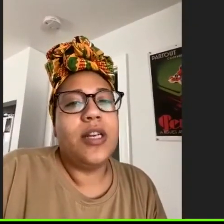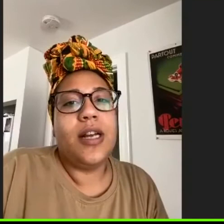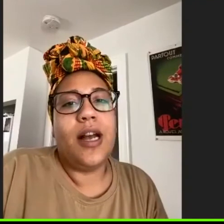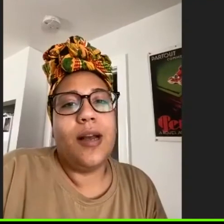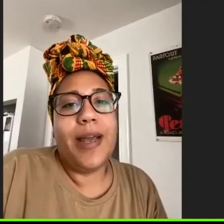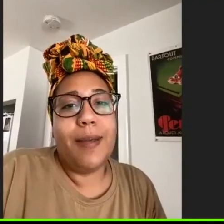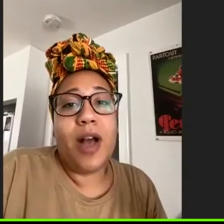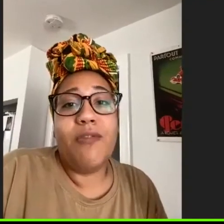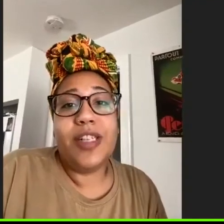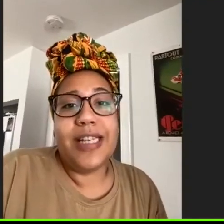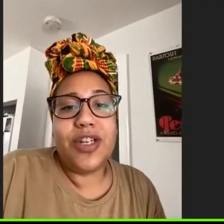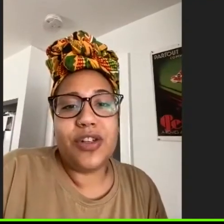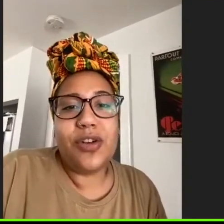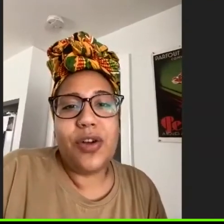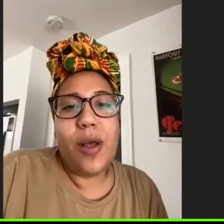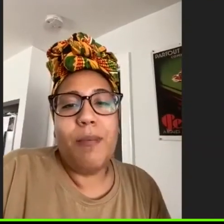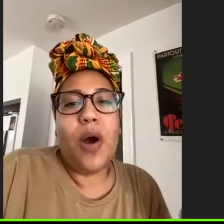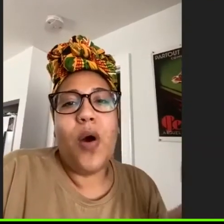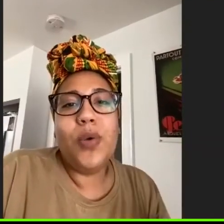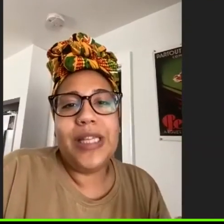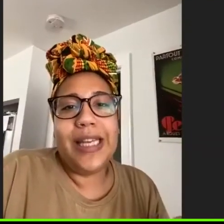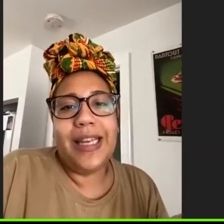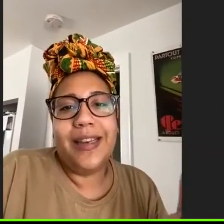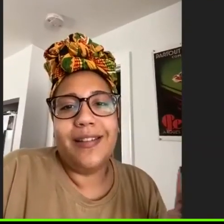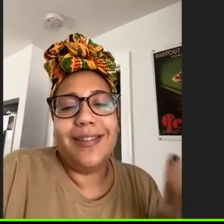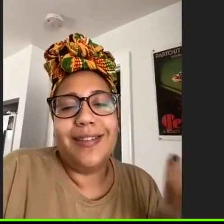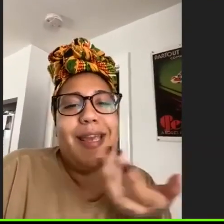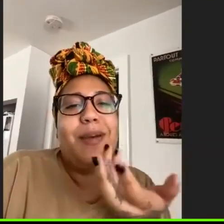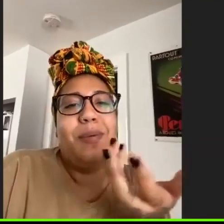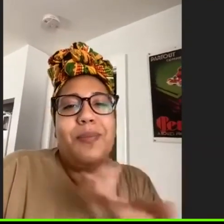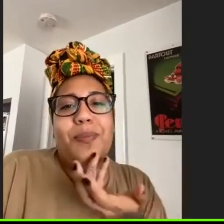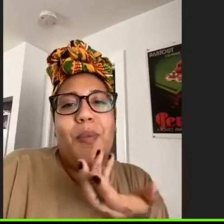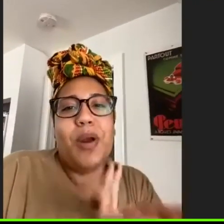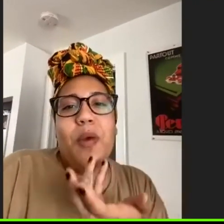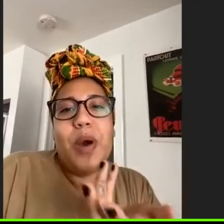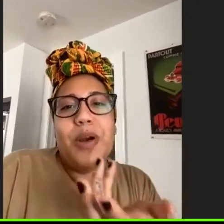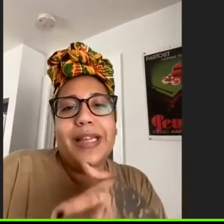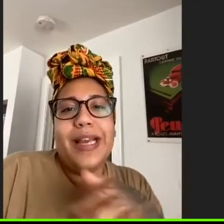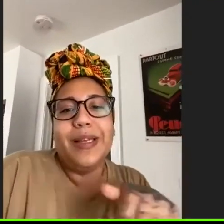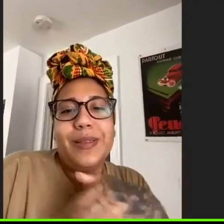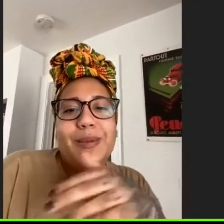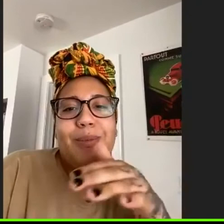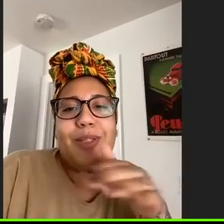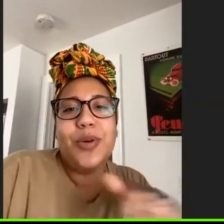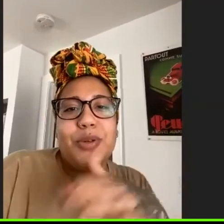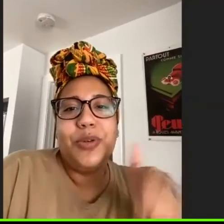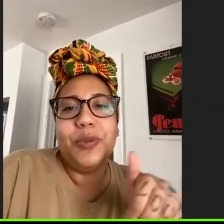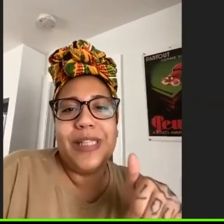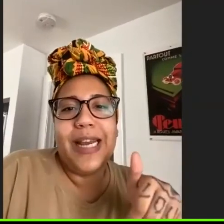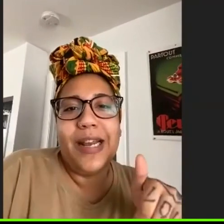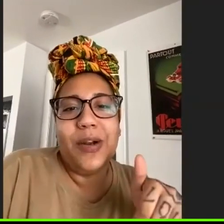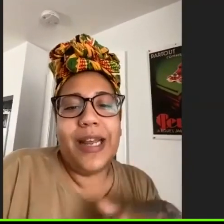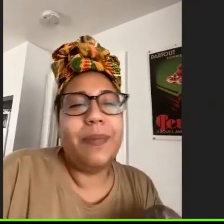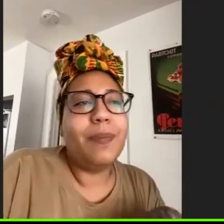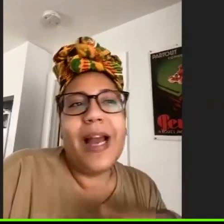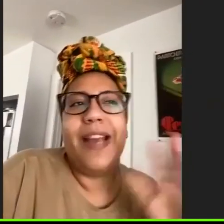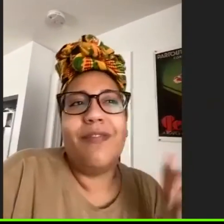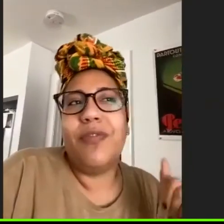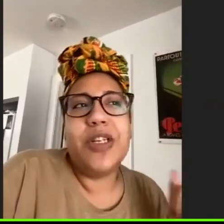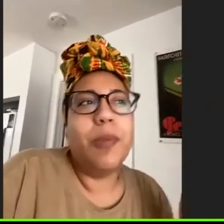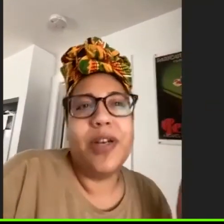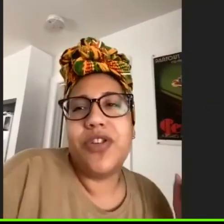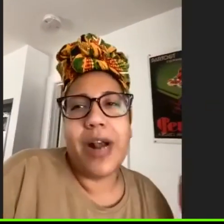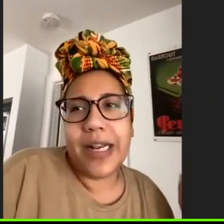knowledge, and I'm conversational, but only like one-on-one or in like a social group setting, or like